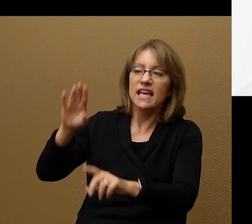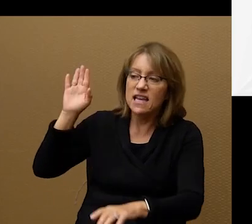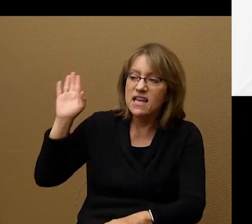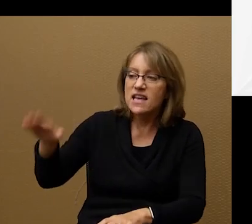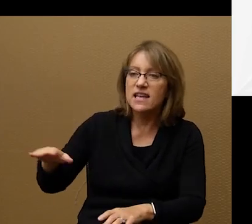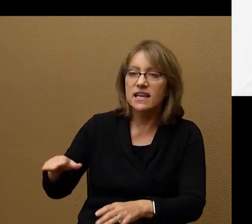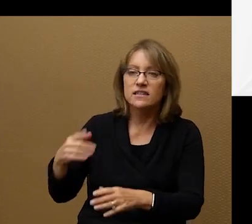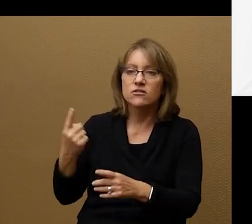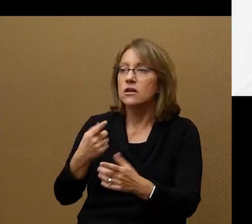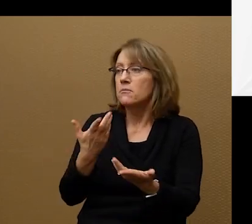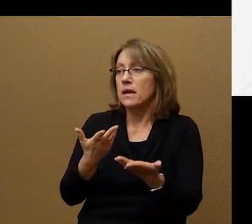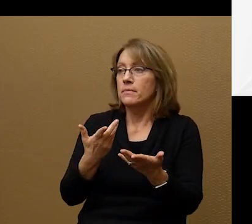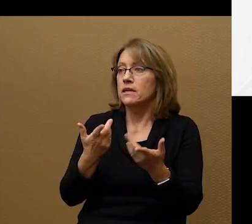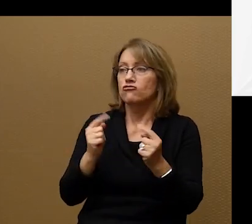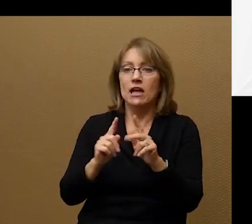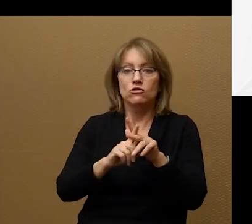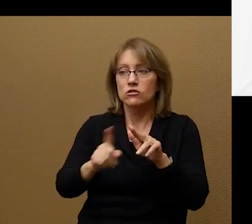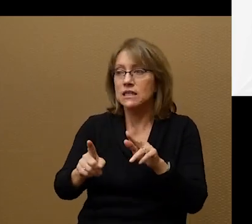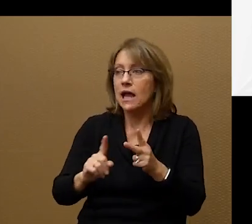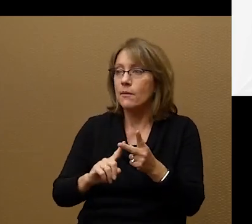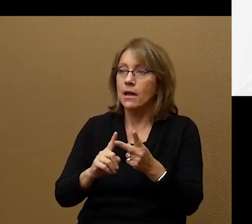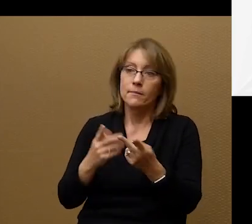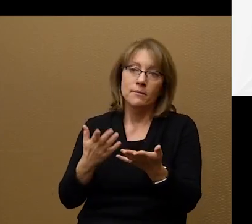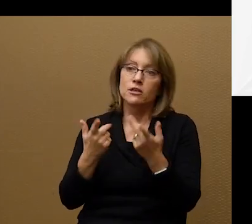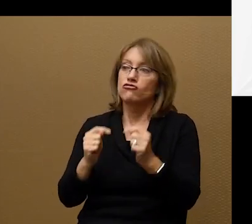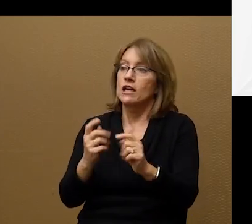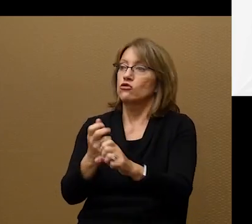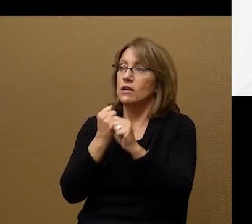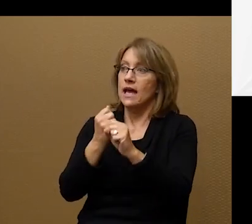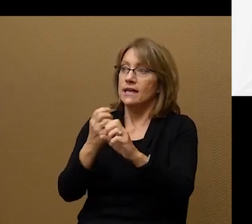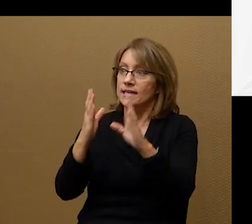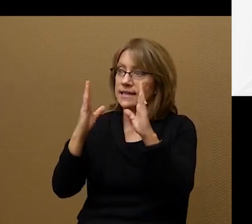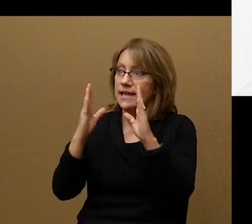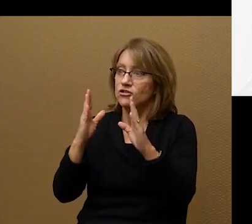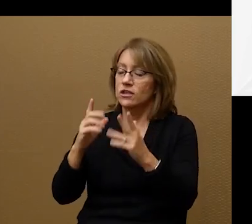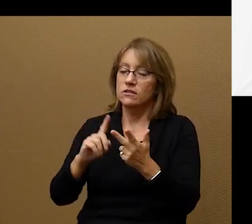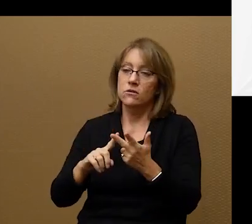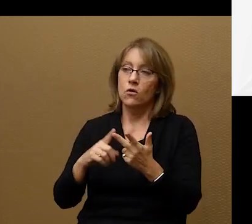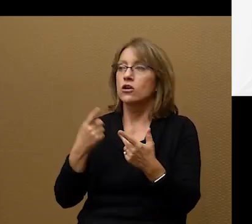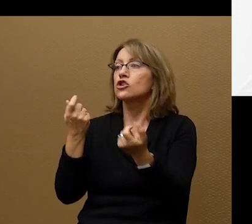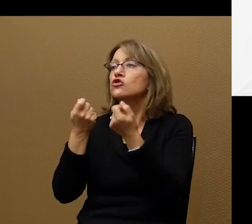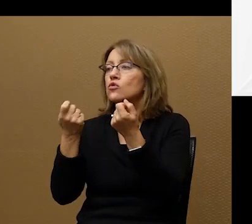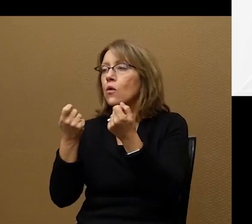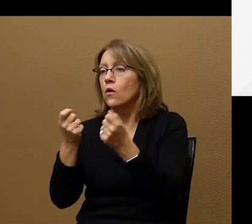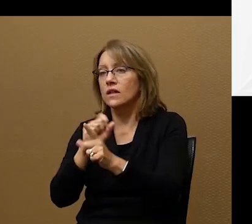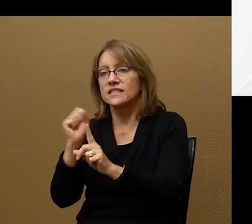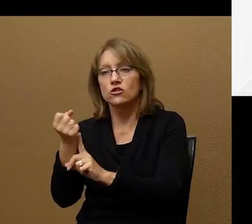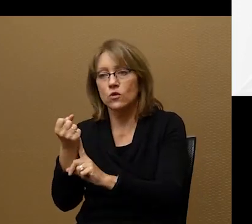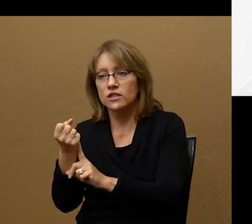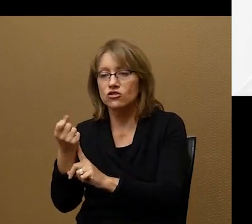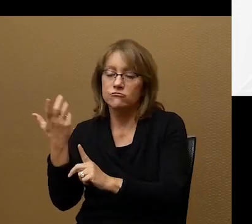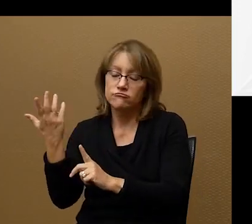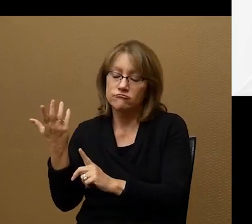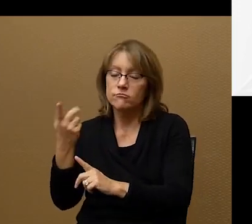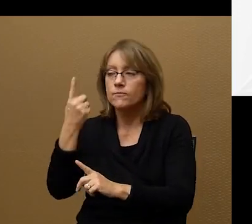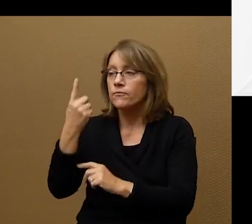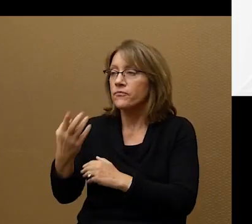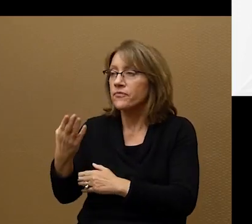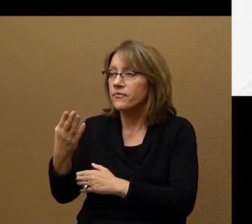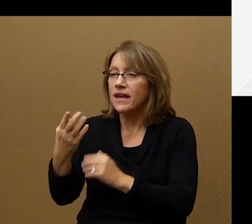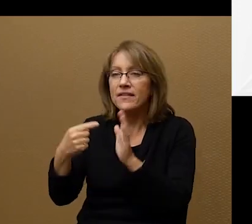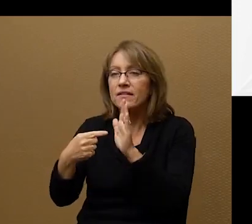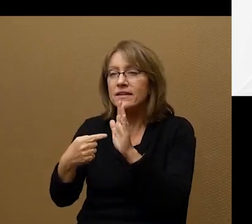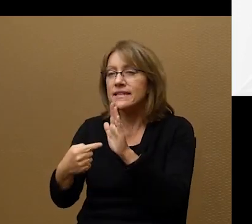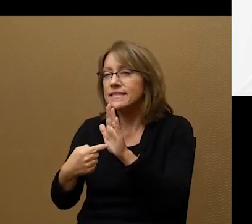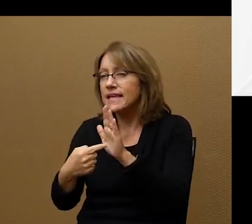They might be trying to get attention, and they might be trying to control a situation. So one of the examples this morning, the